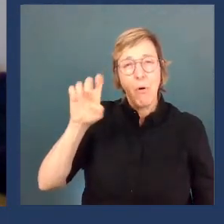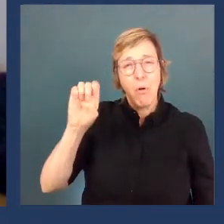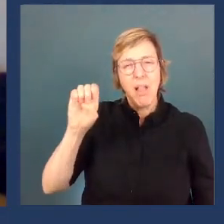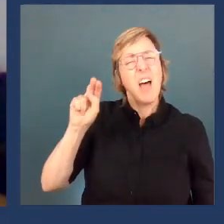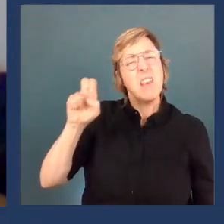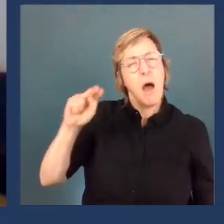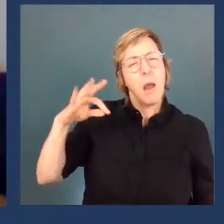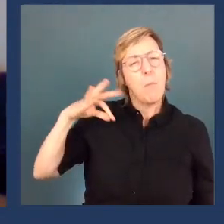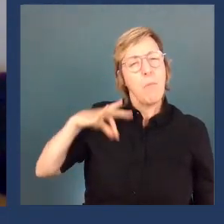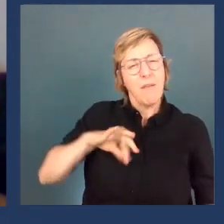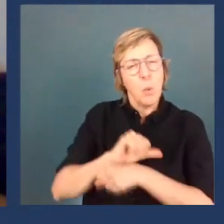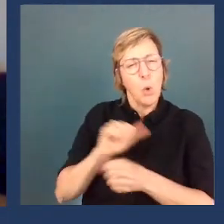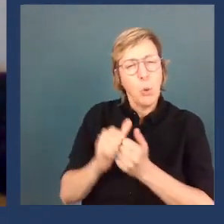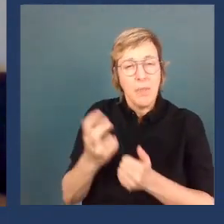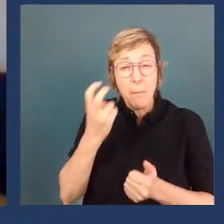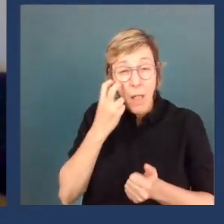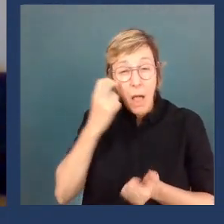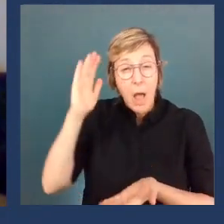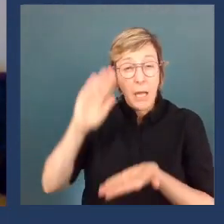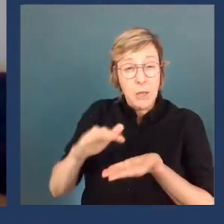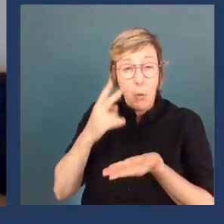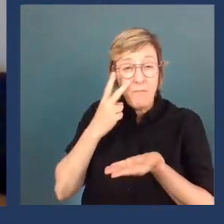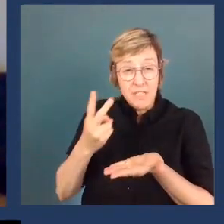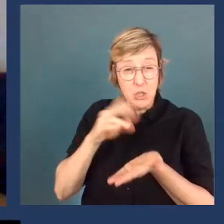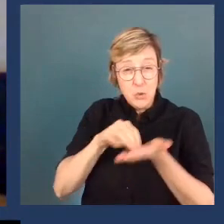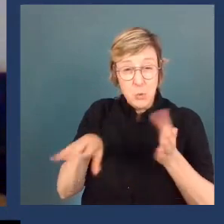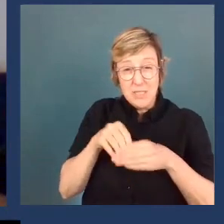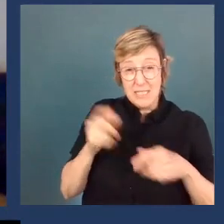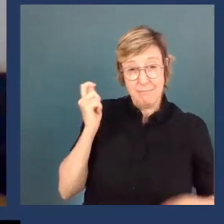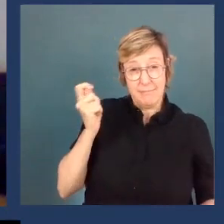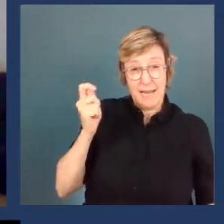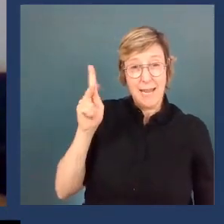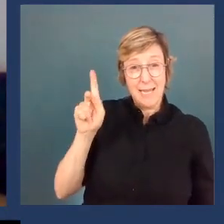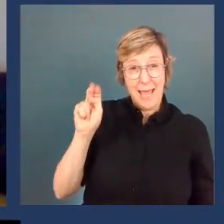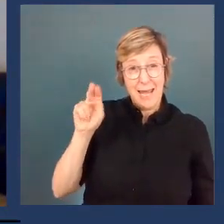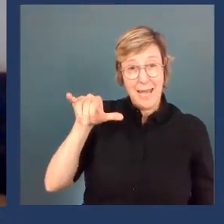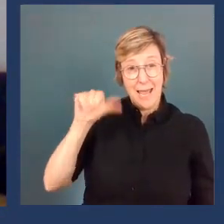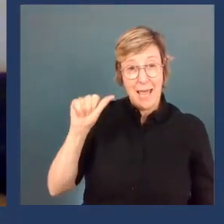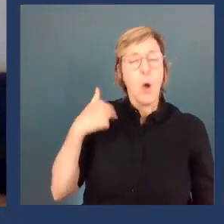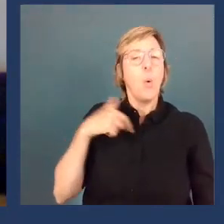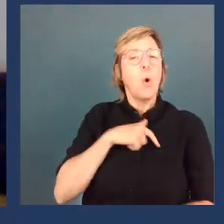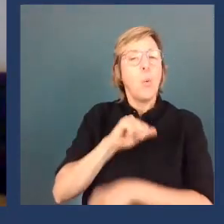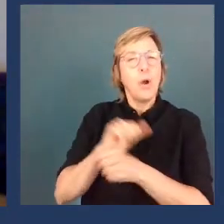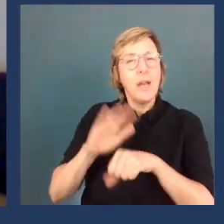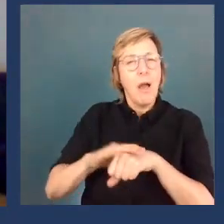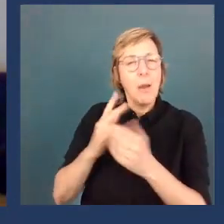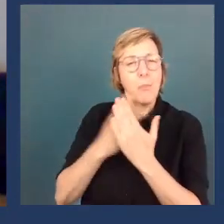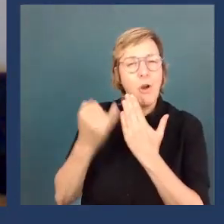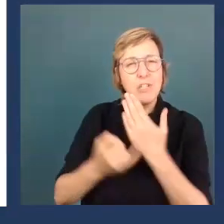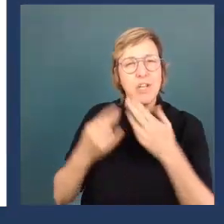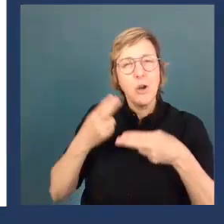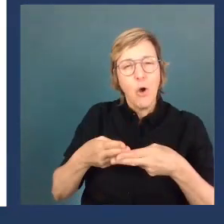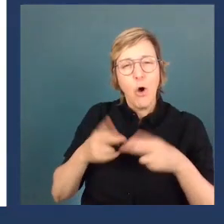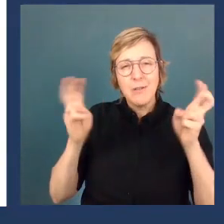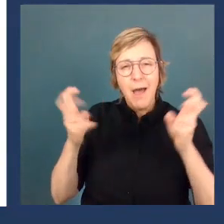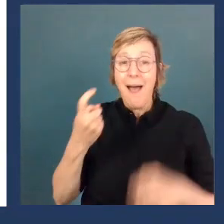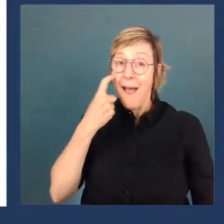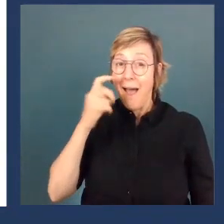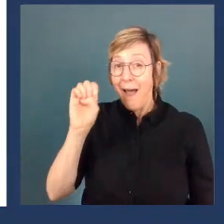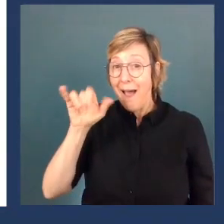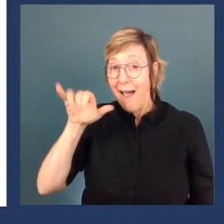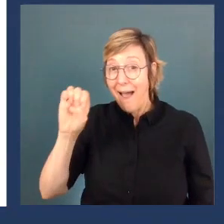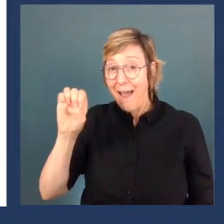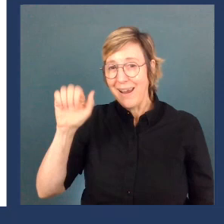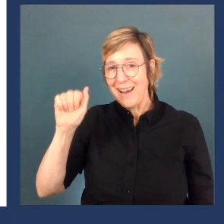low vision students in Kenya. And we are working on a project called iAssist. And to give you some background about that, in